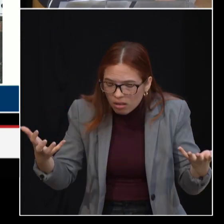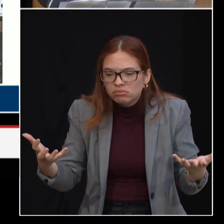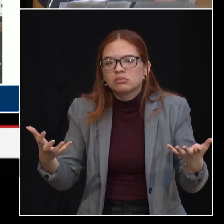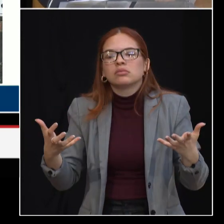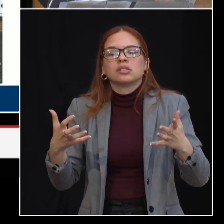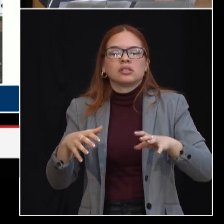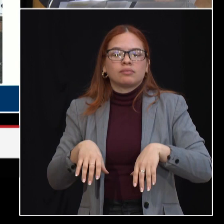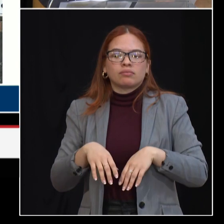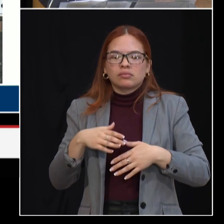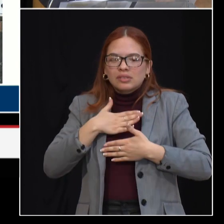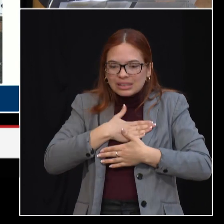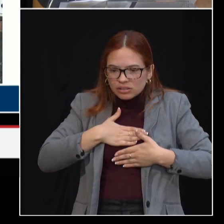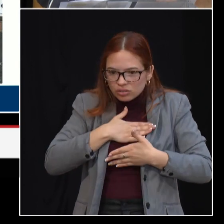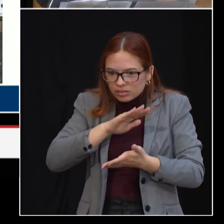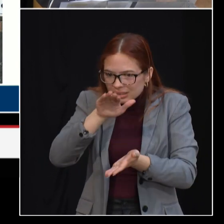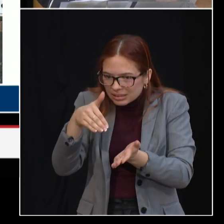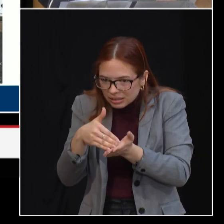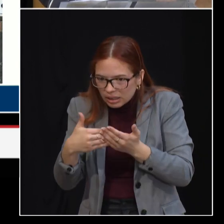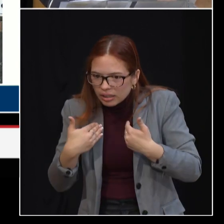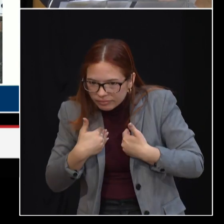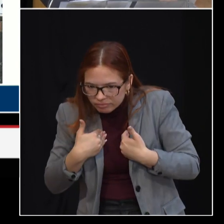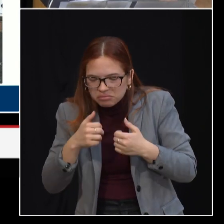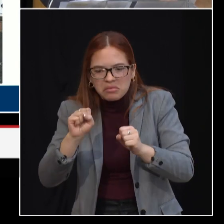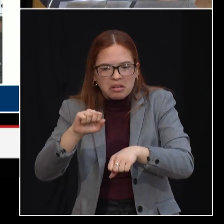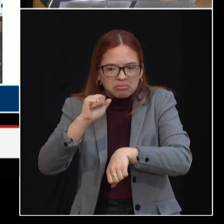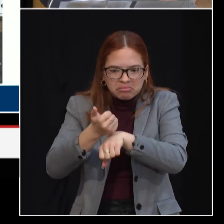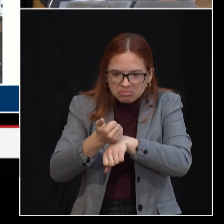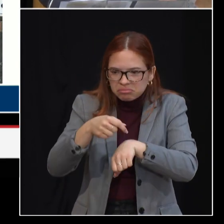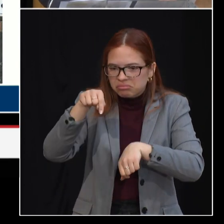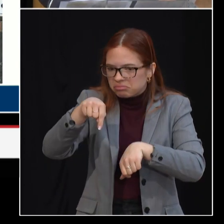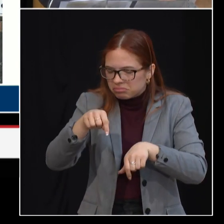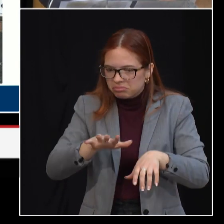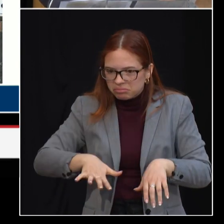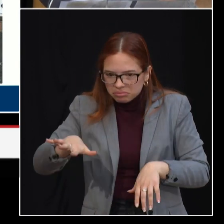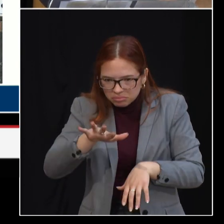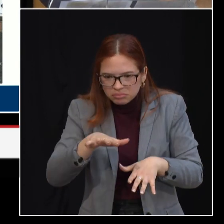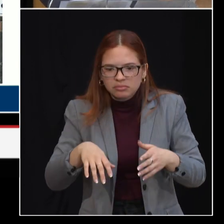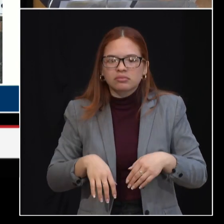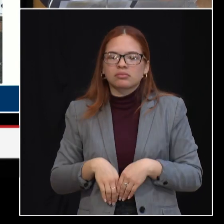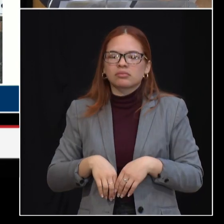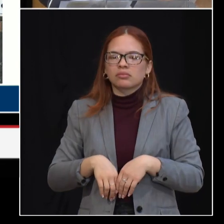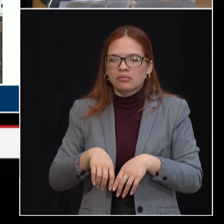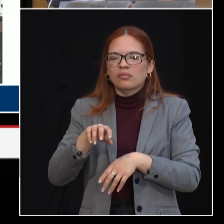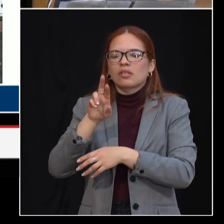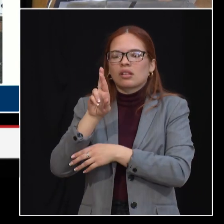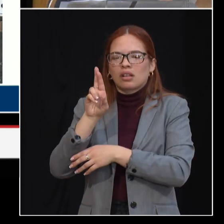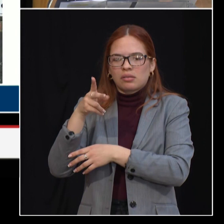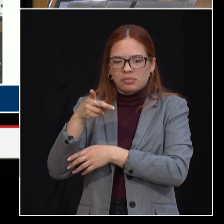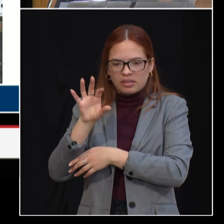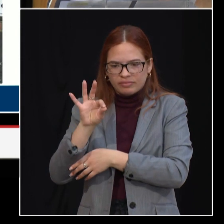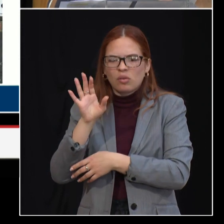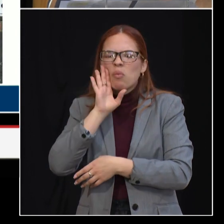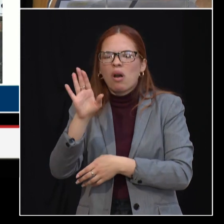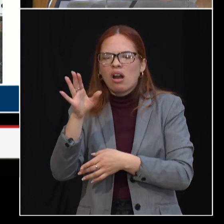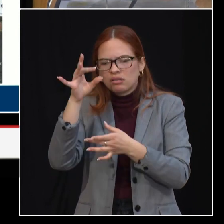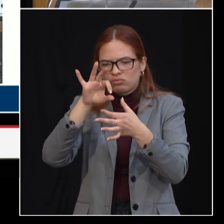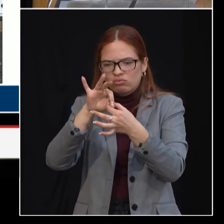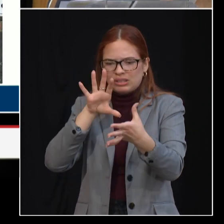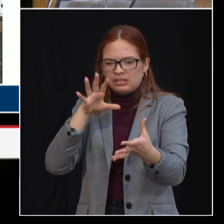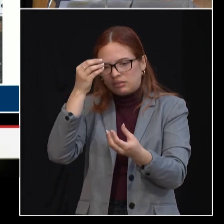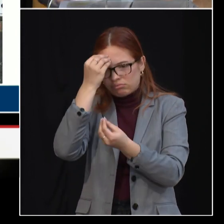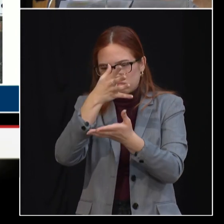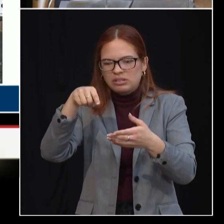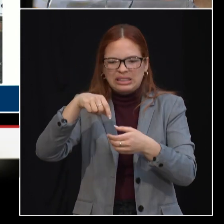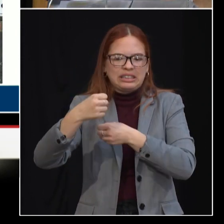recreation center to the site. This RFP will be released toward the end of this year.